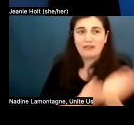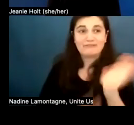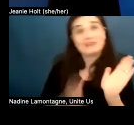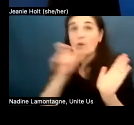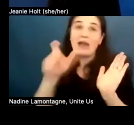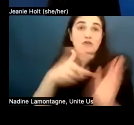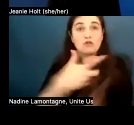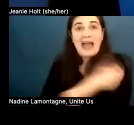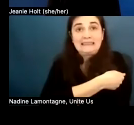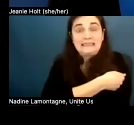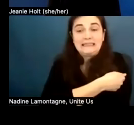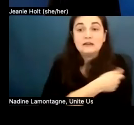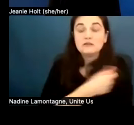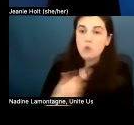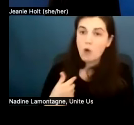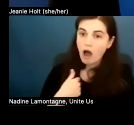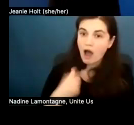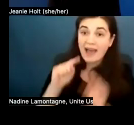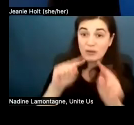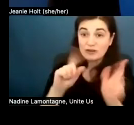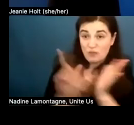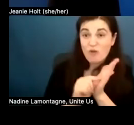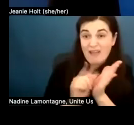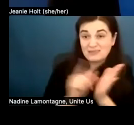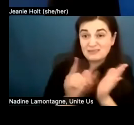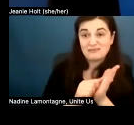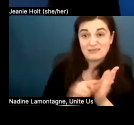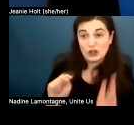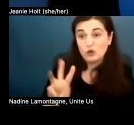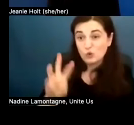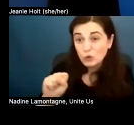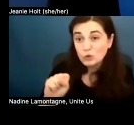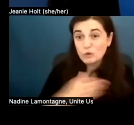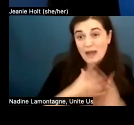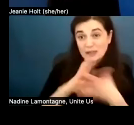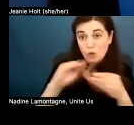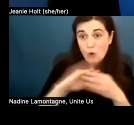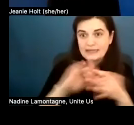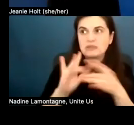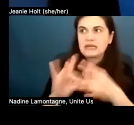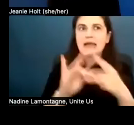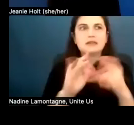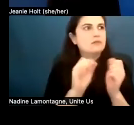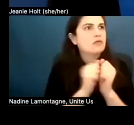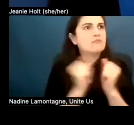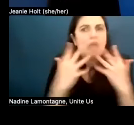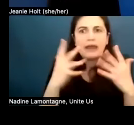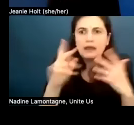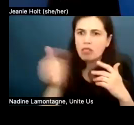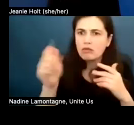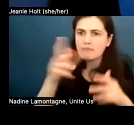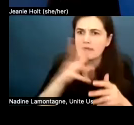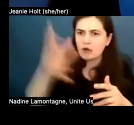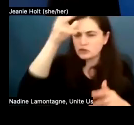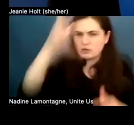I went to the press with my story, and then was connected to a number of other parents that were feeling similarly